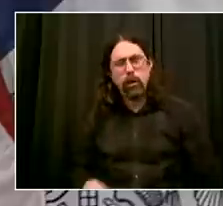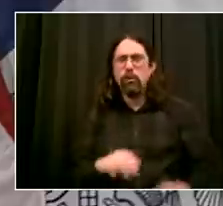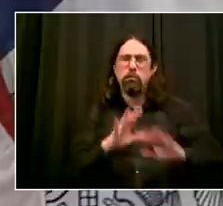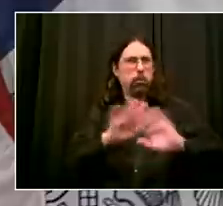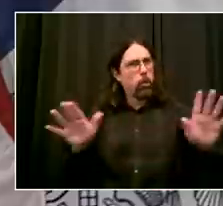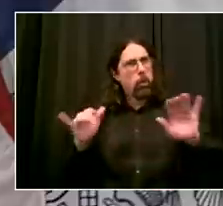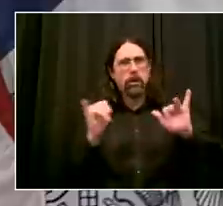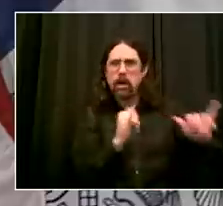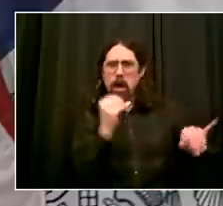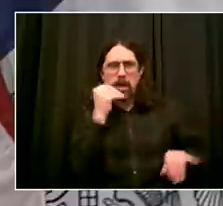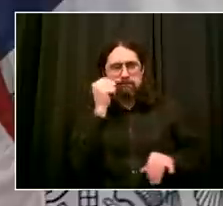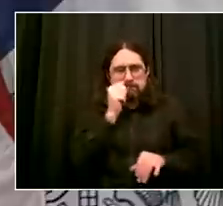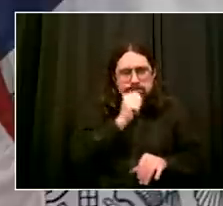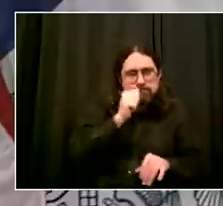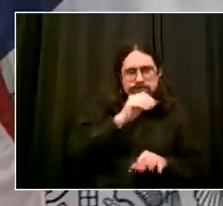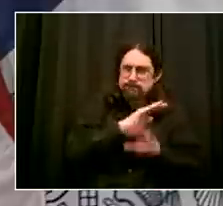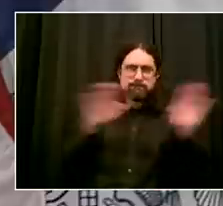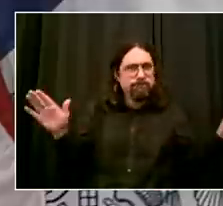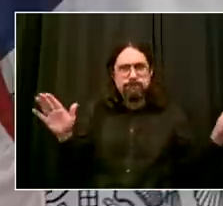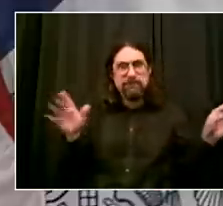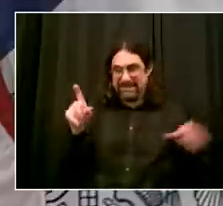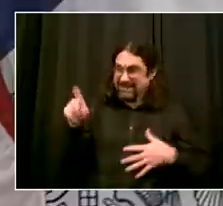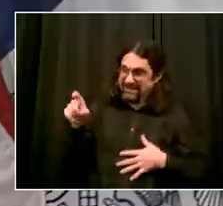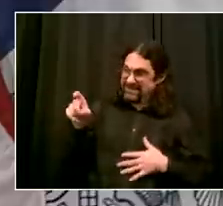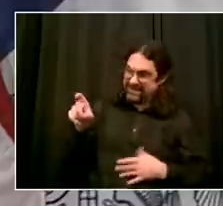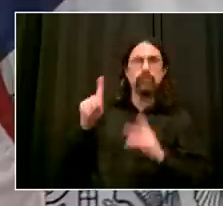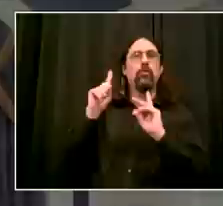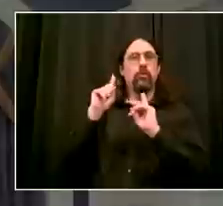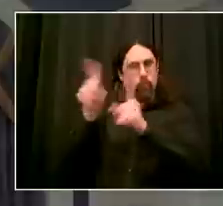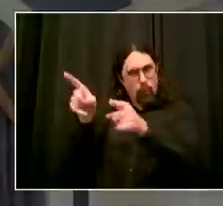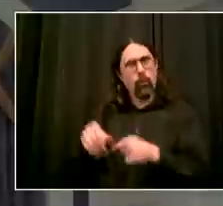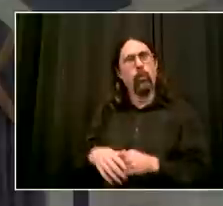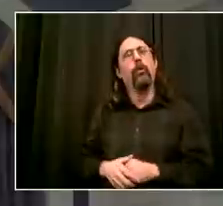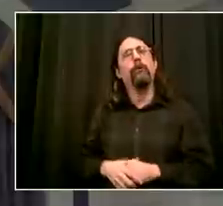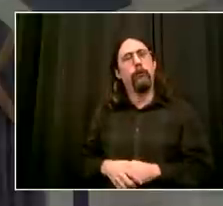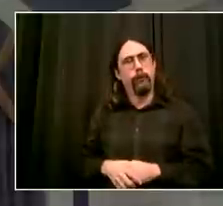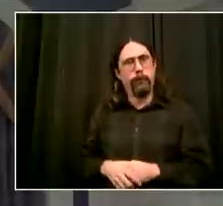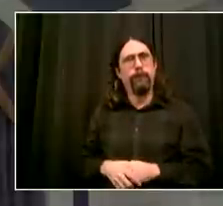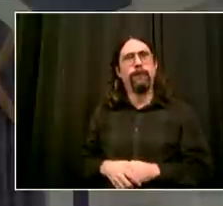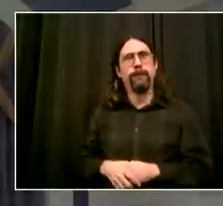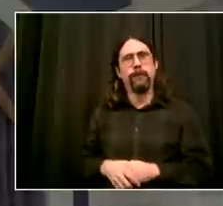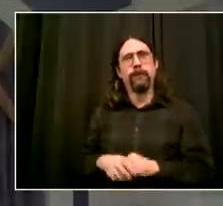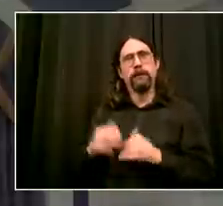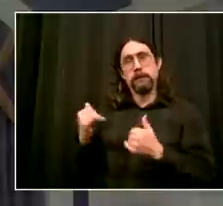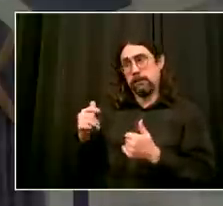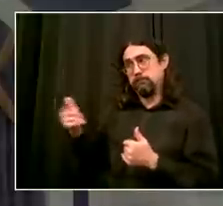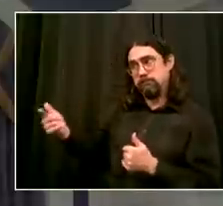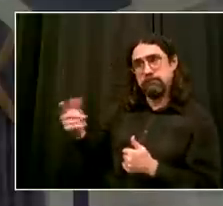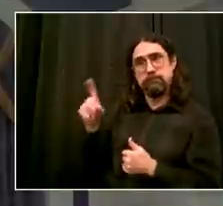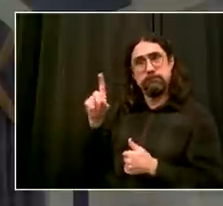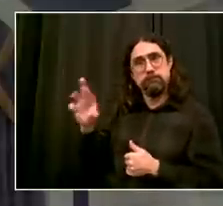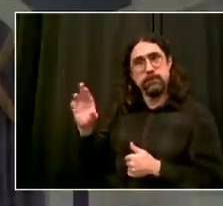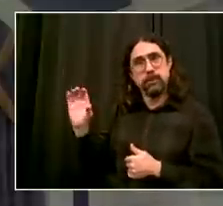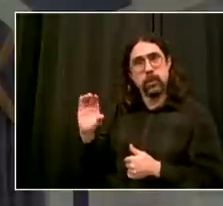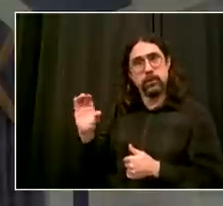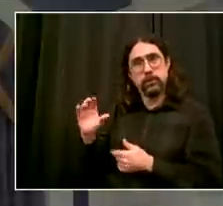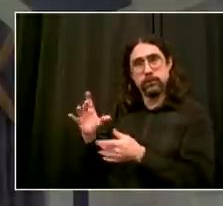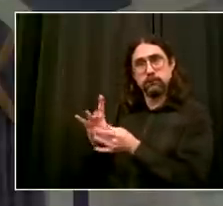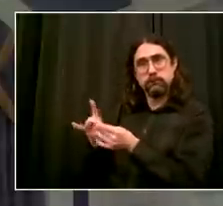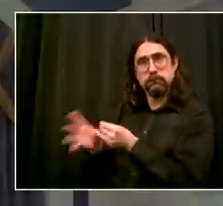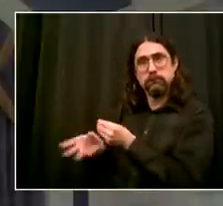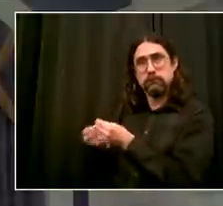need that help connecting with healthcare. Go ahead, doctor. That's exactly right, Mr. Mayor. Let me just take a step back